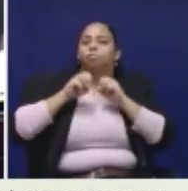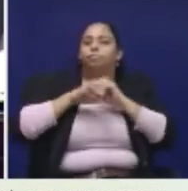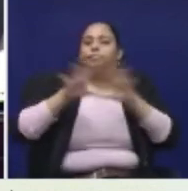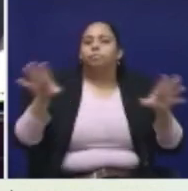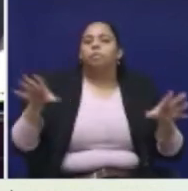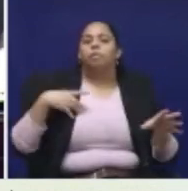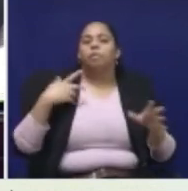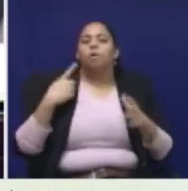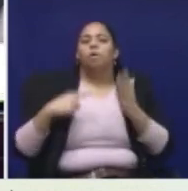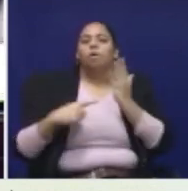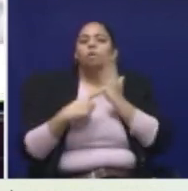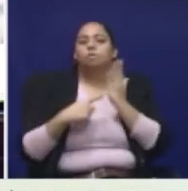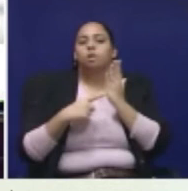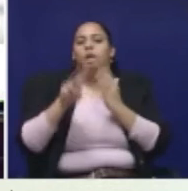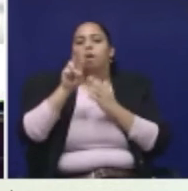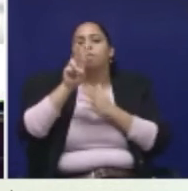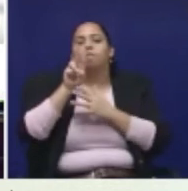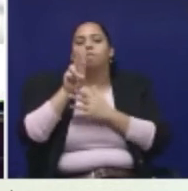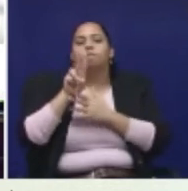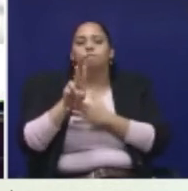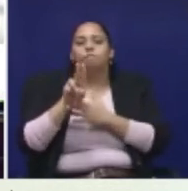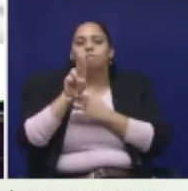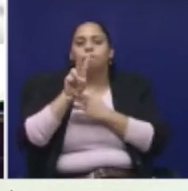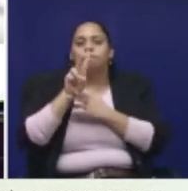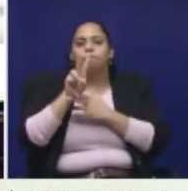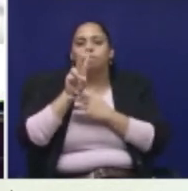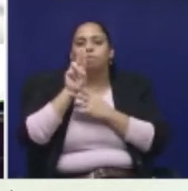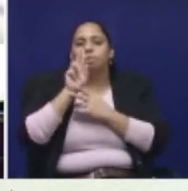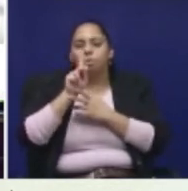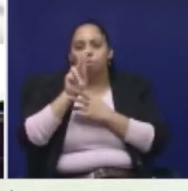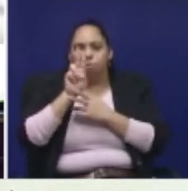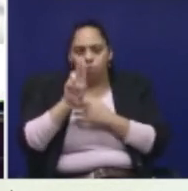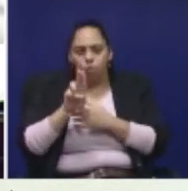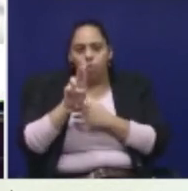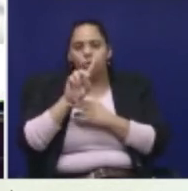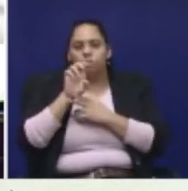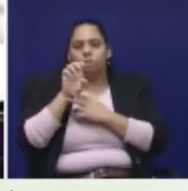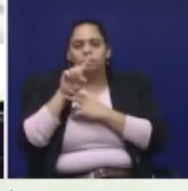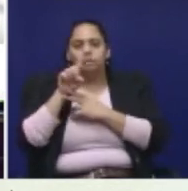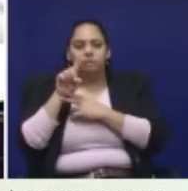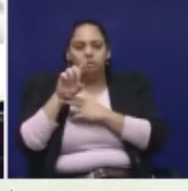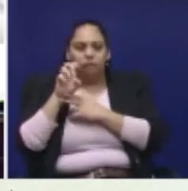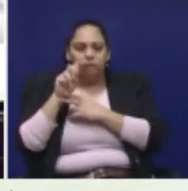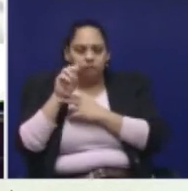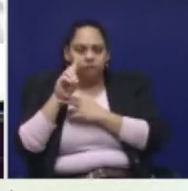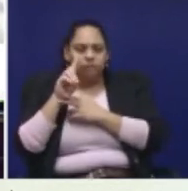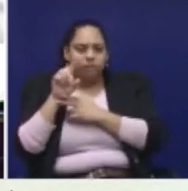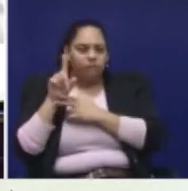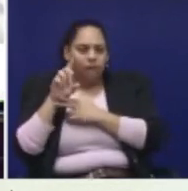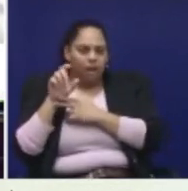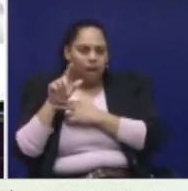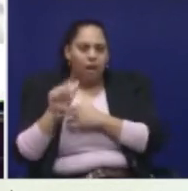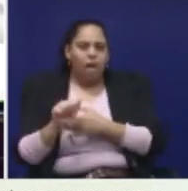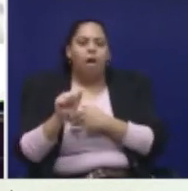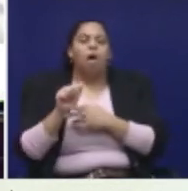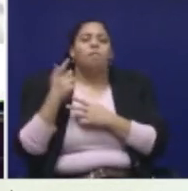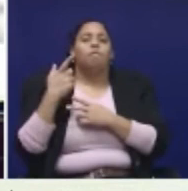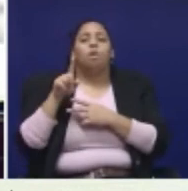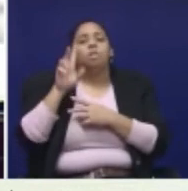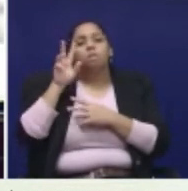of platforms like the Vuk'uzenzele. Concerns remain, however, about whether this